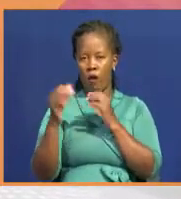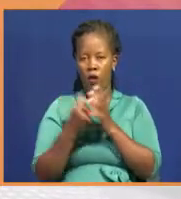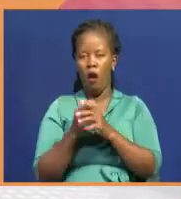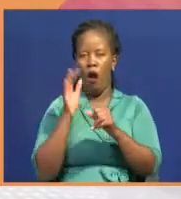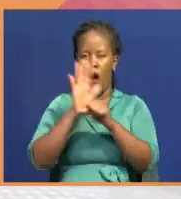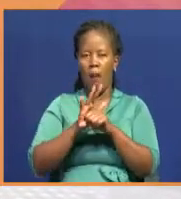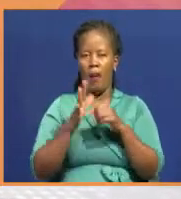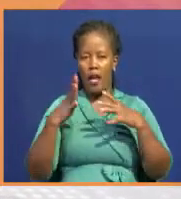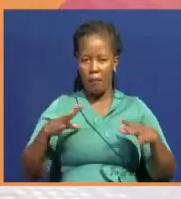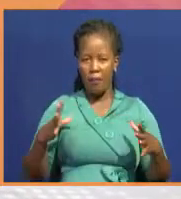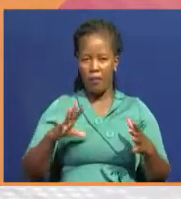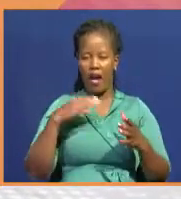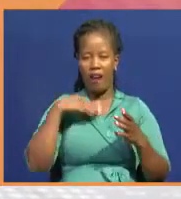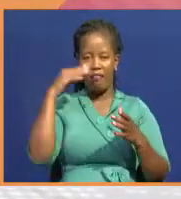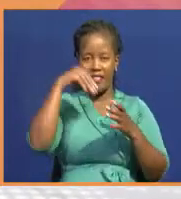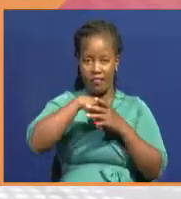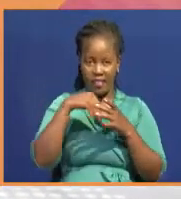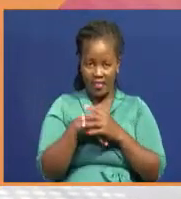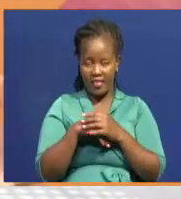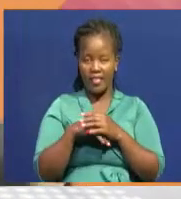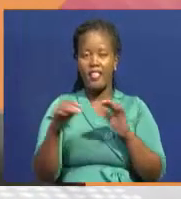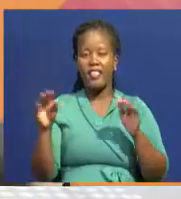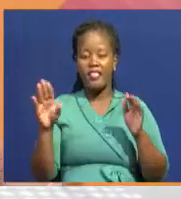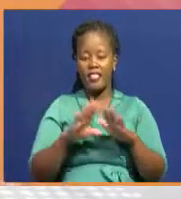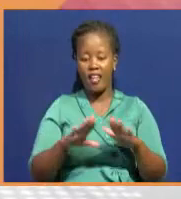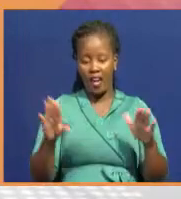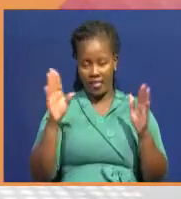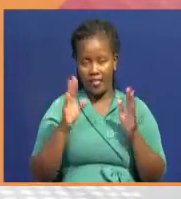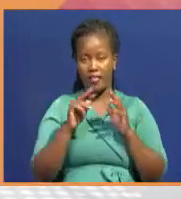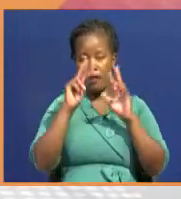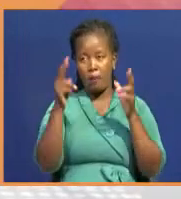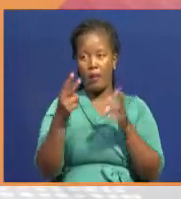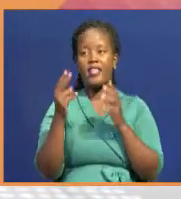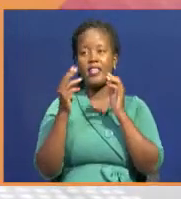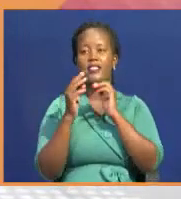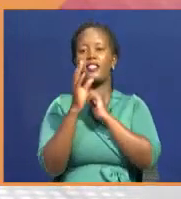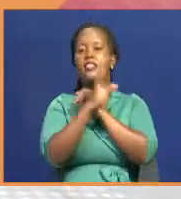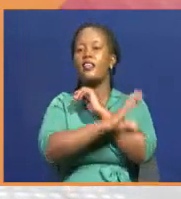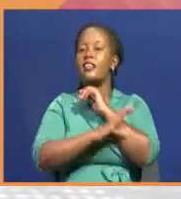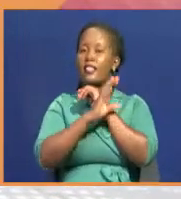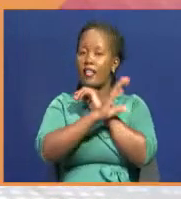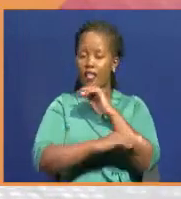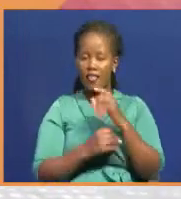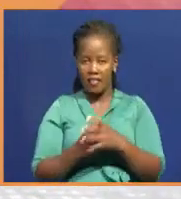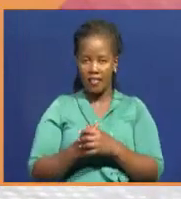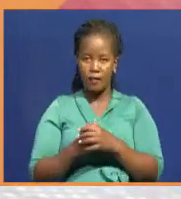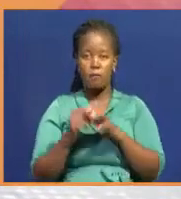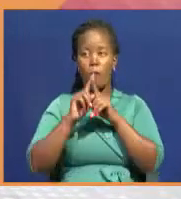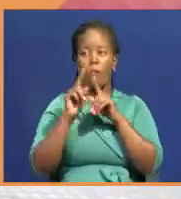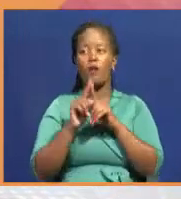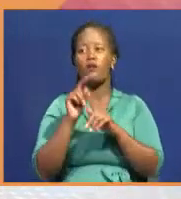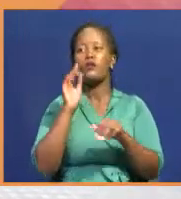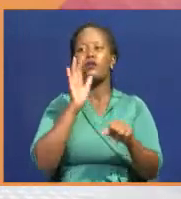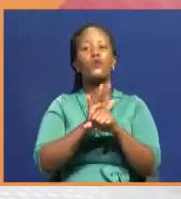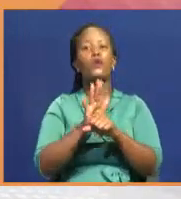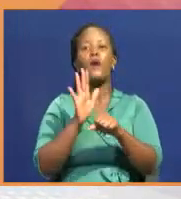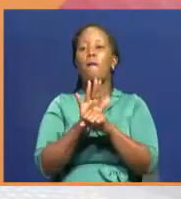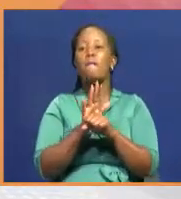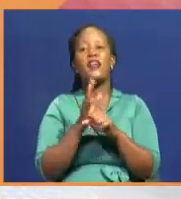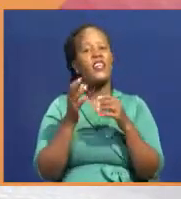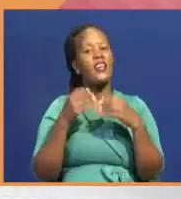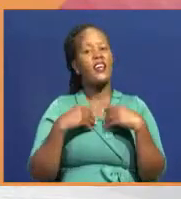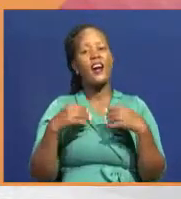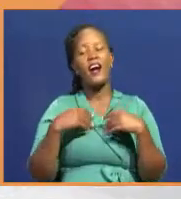already invested in the real estate in the country. And as Simplicia said, that a lot of them have also lost a